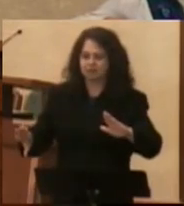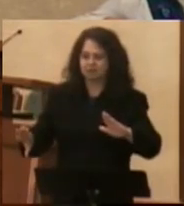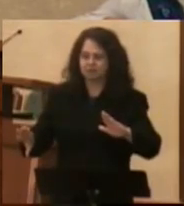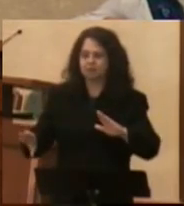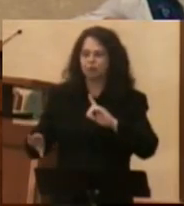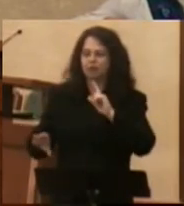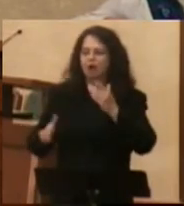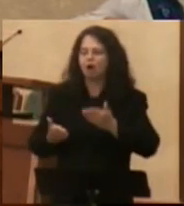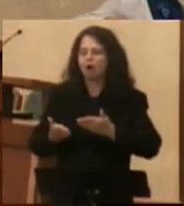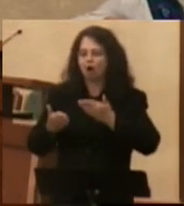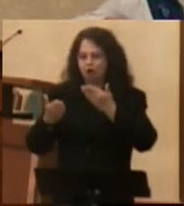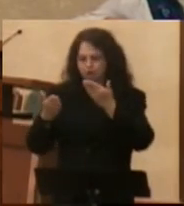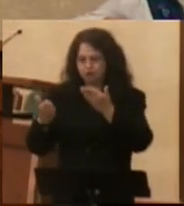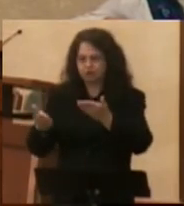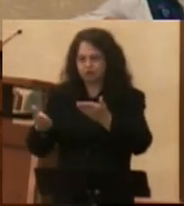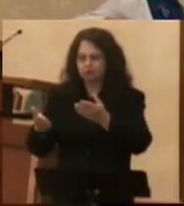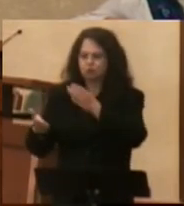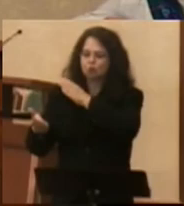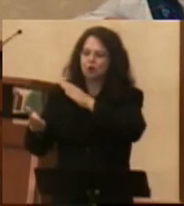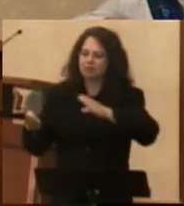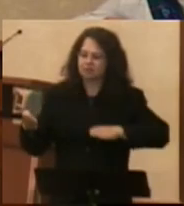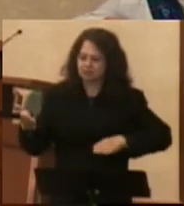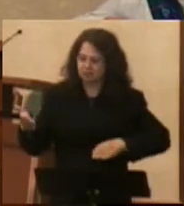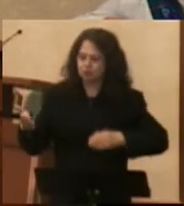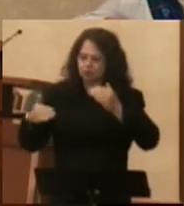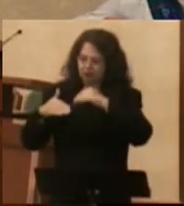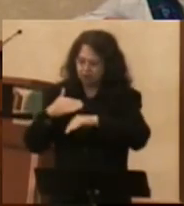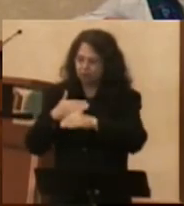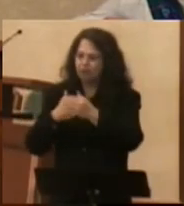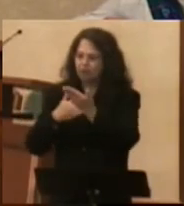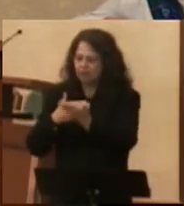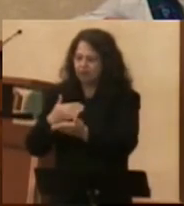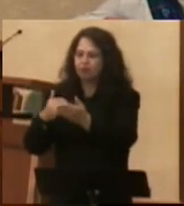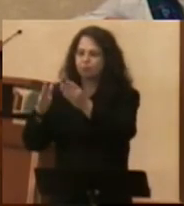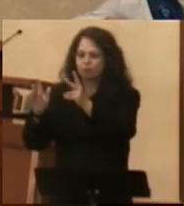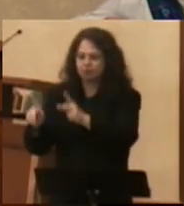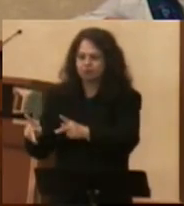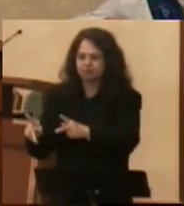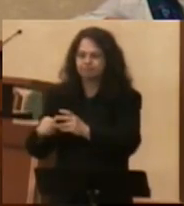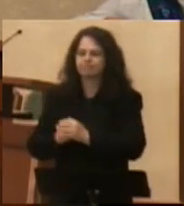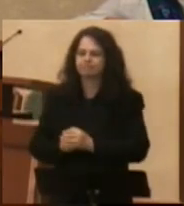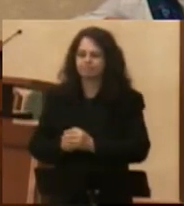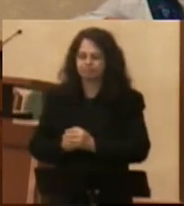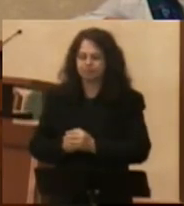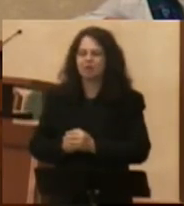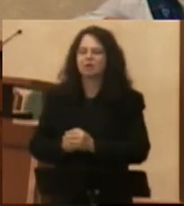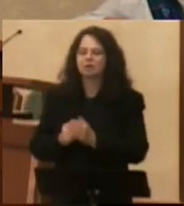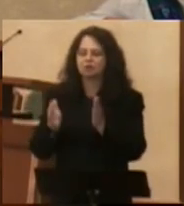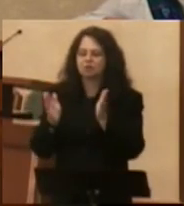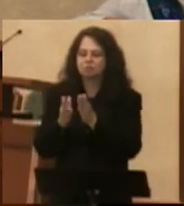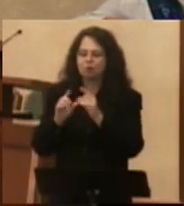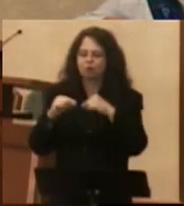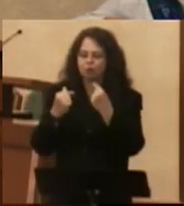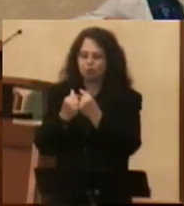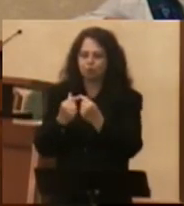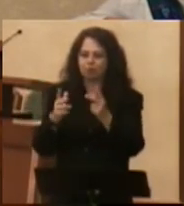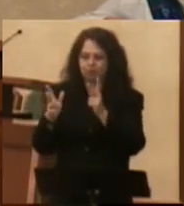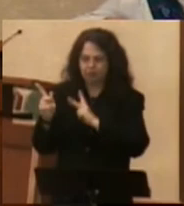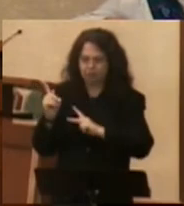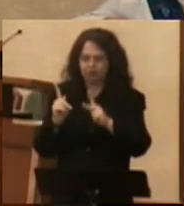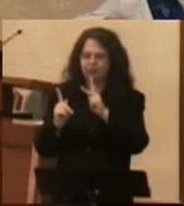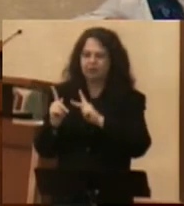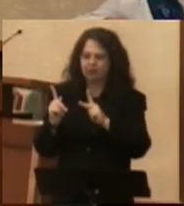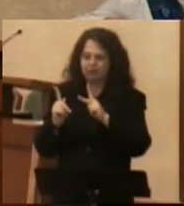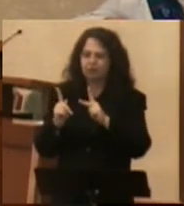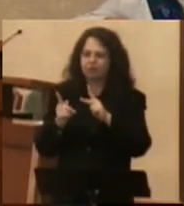person and the grieving family. Pastor Palumbo, in his setting, trained a small team of people from his